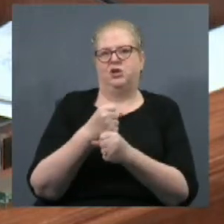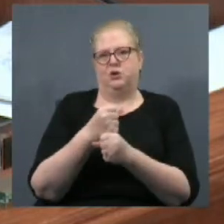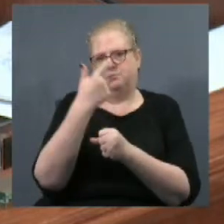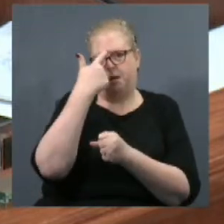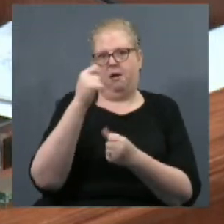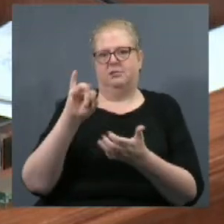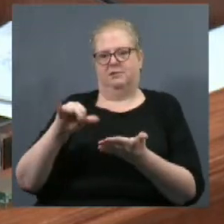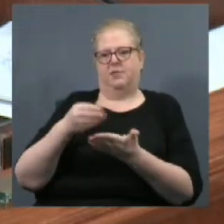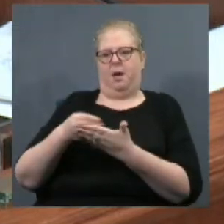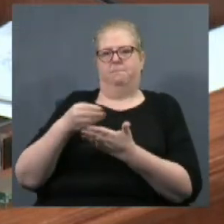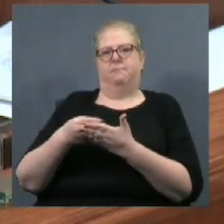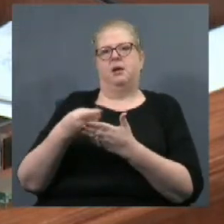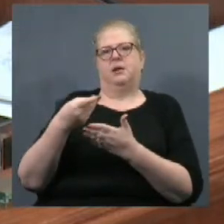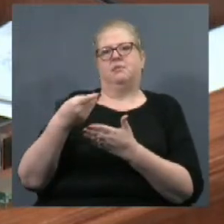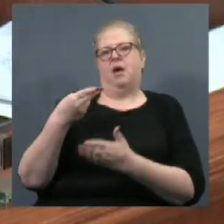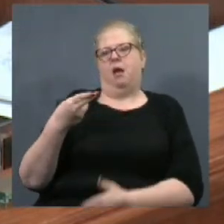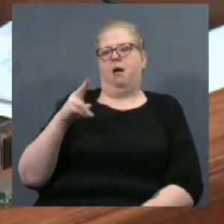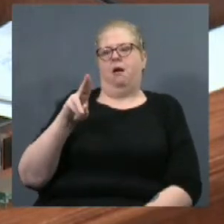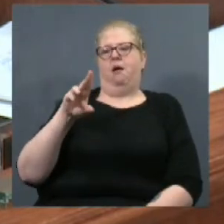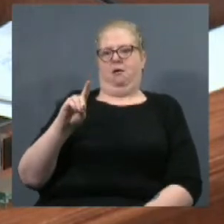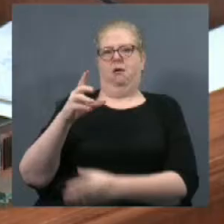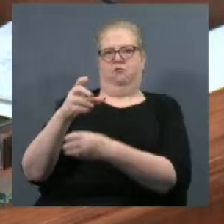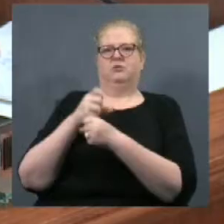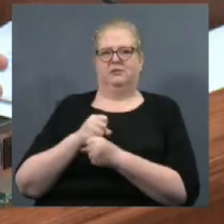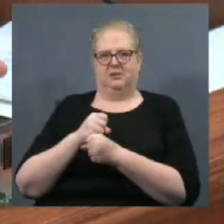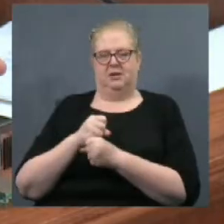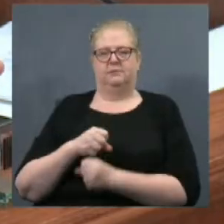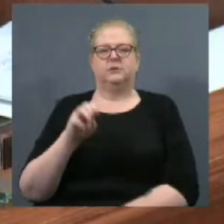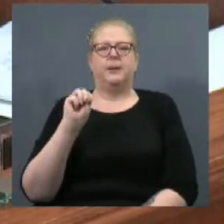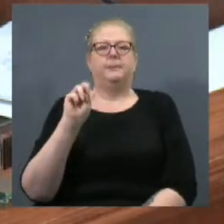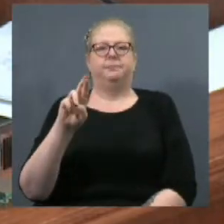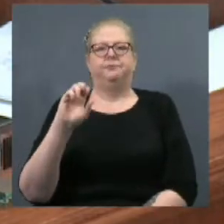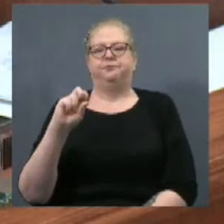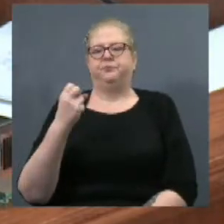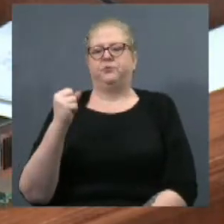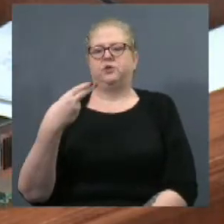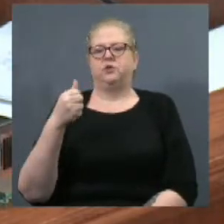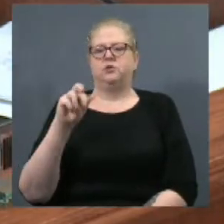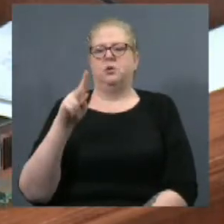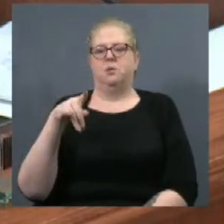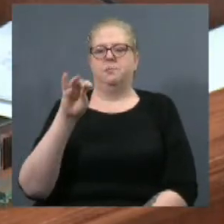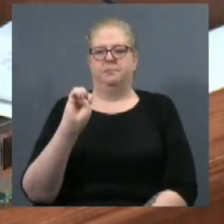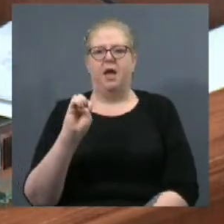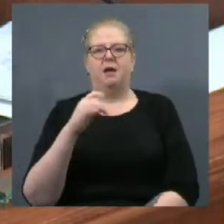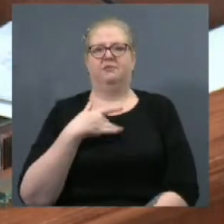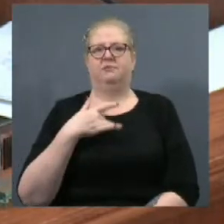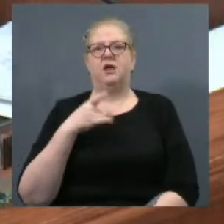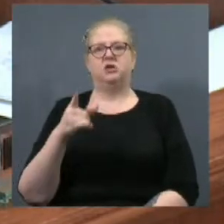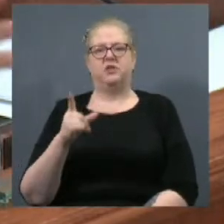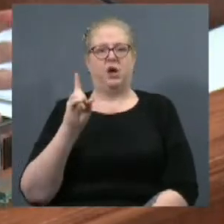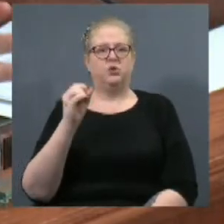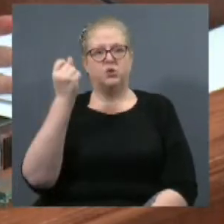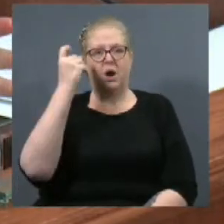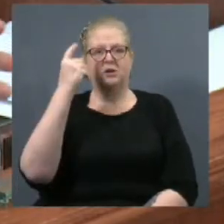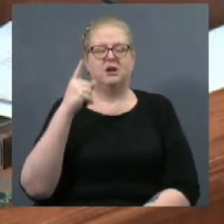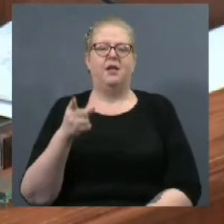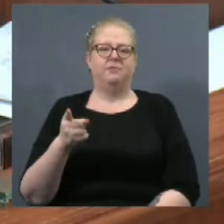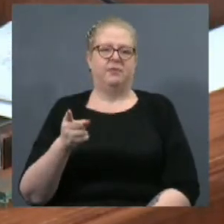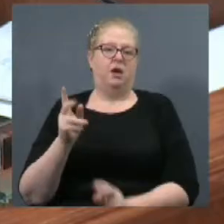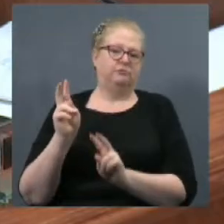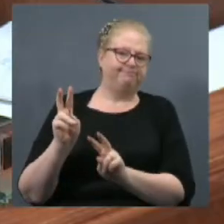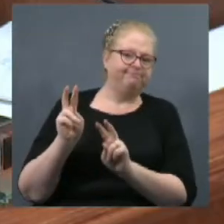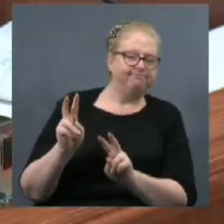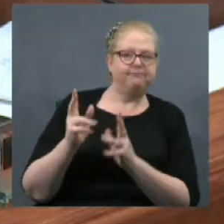gotten. Mr. Sarpy, I think, feels that they do, and I noticed that they're looking at Mark, so they may